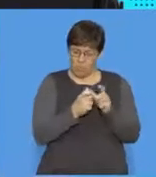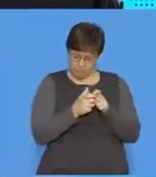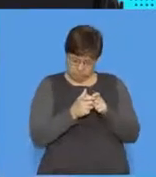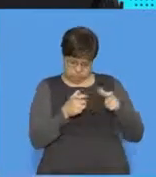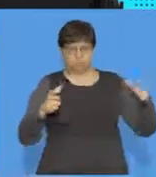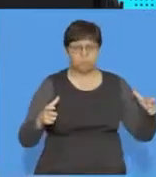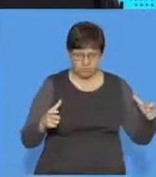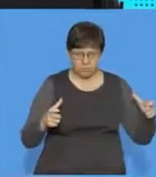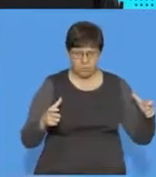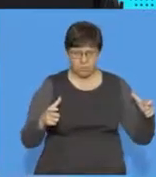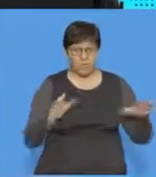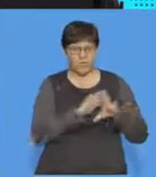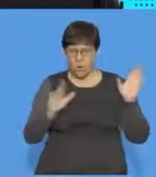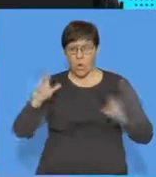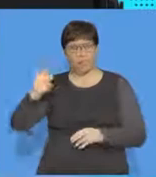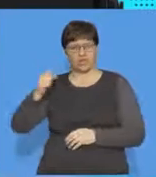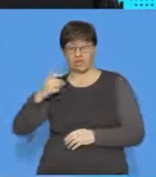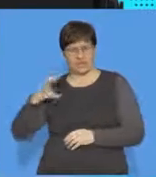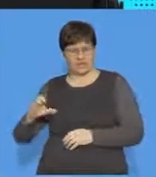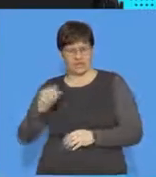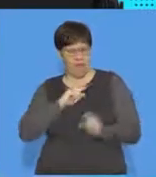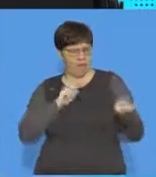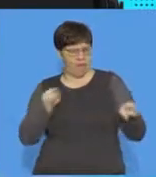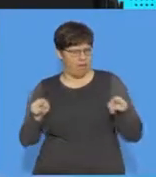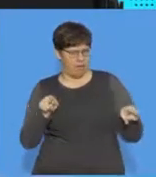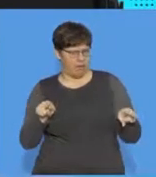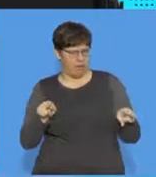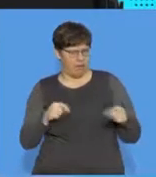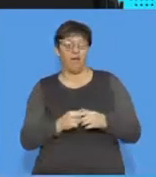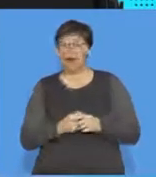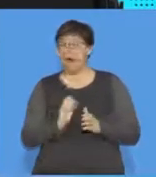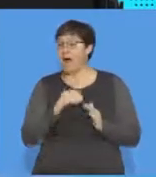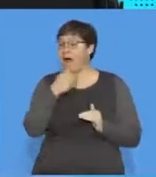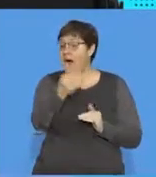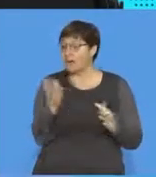not a logistic growth curve. So put your thinking hats on, and after the break,